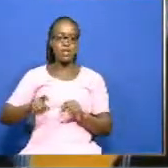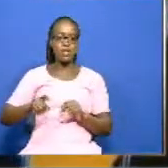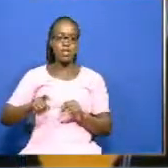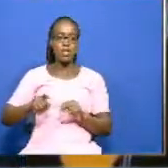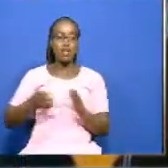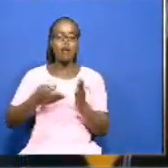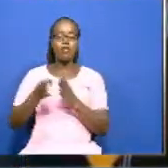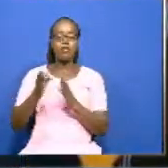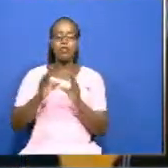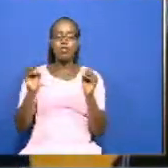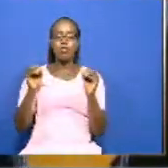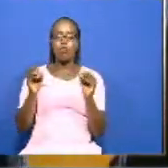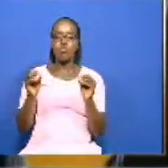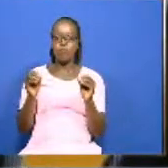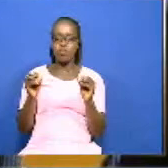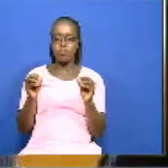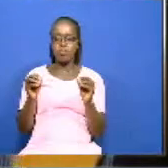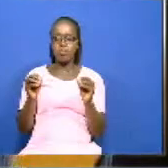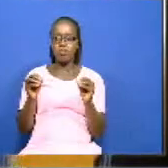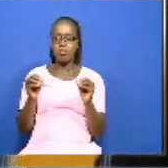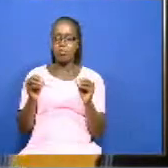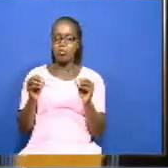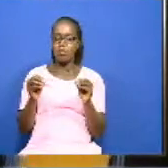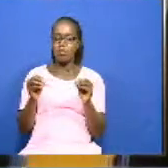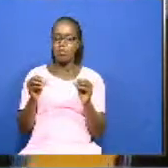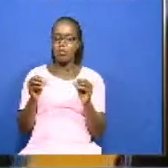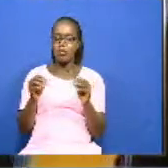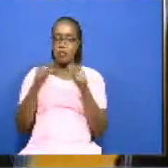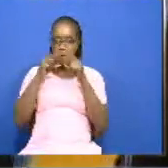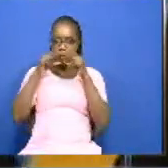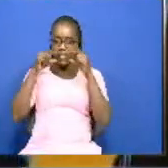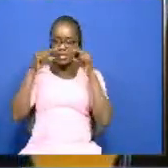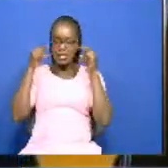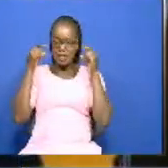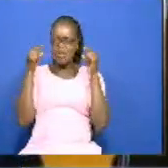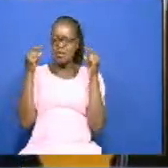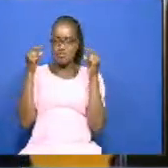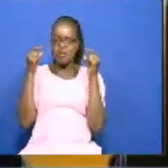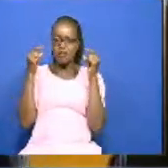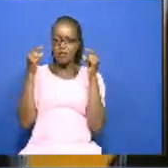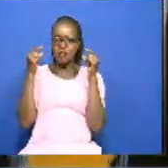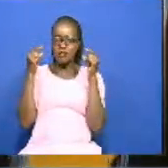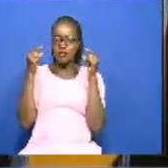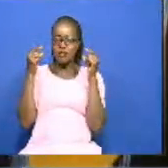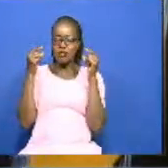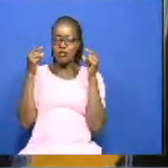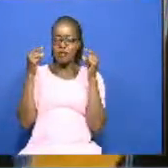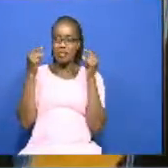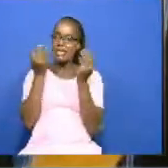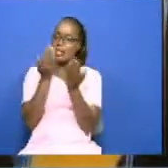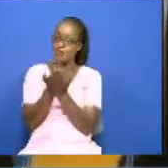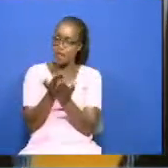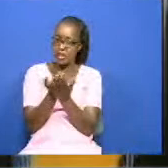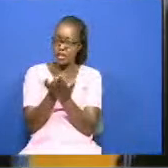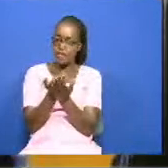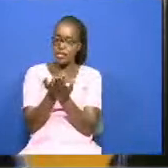arise. On the small matter of masks, I would like to plead